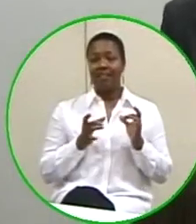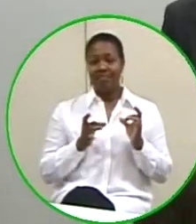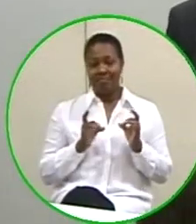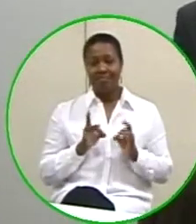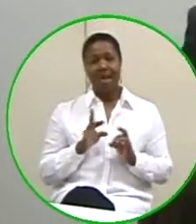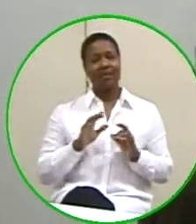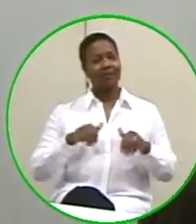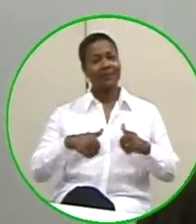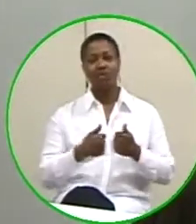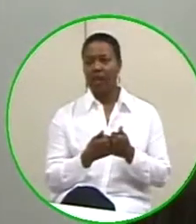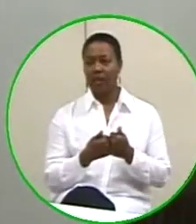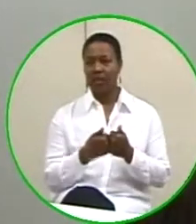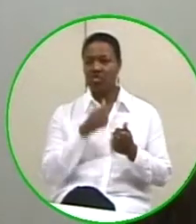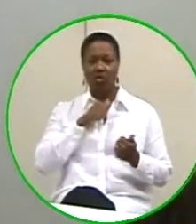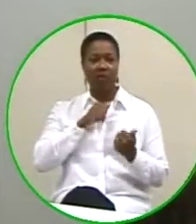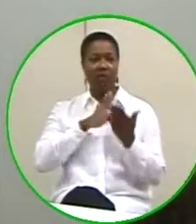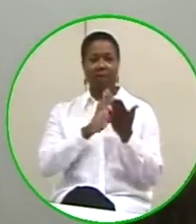challenged.